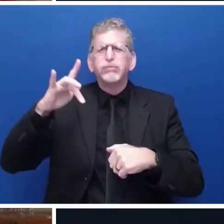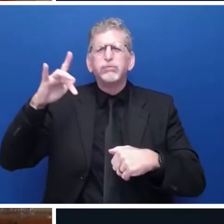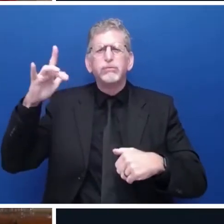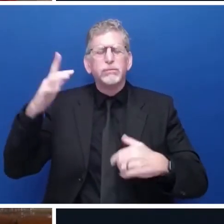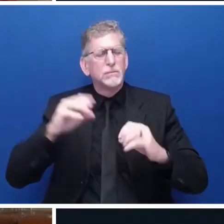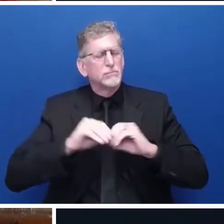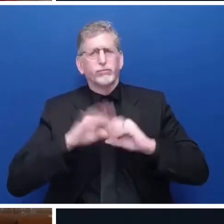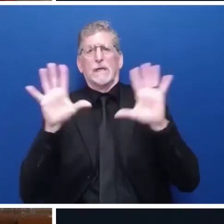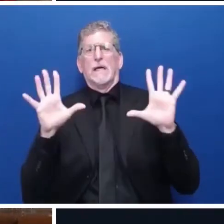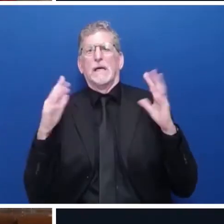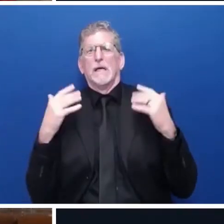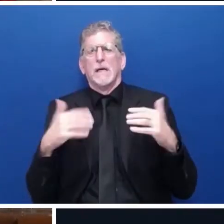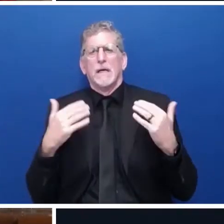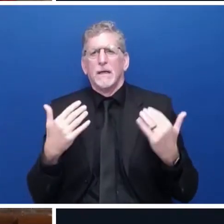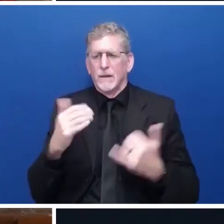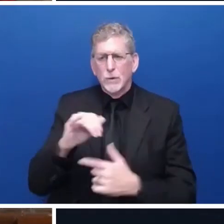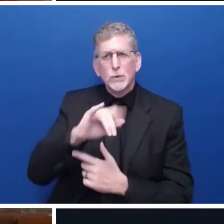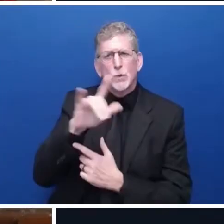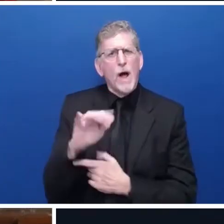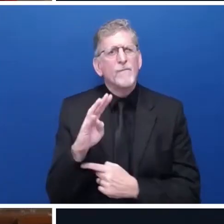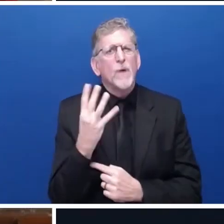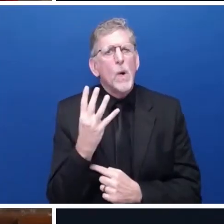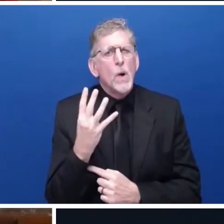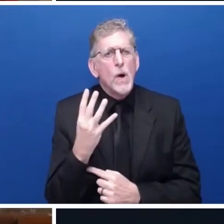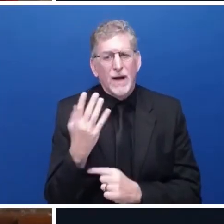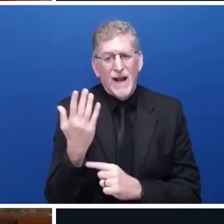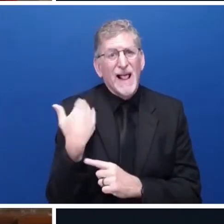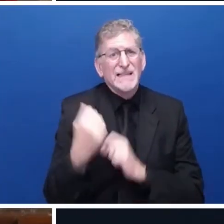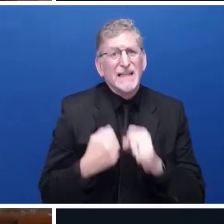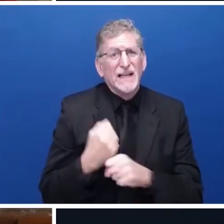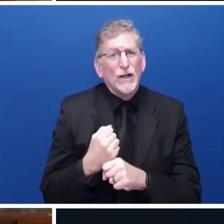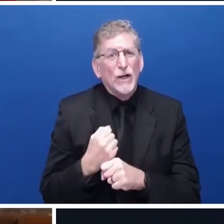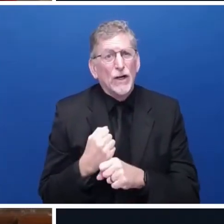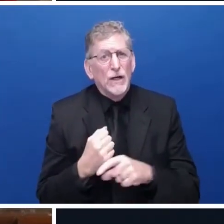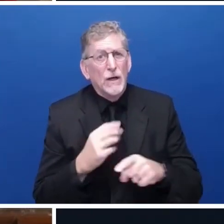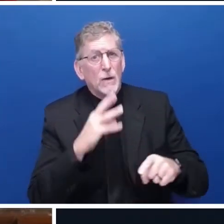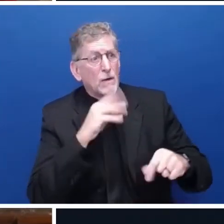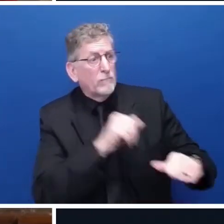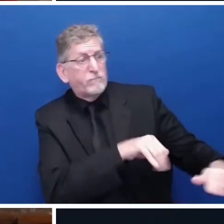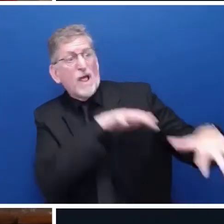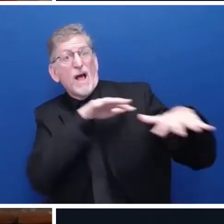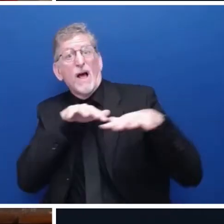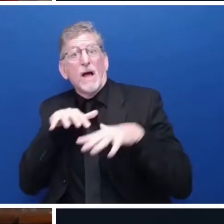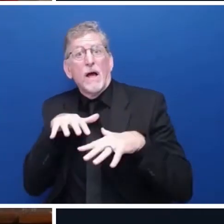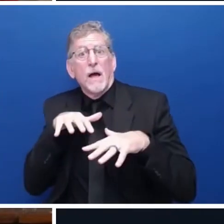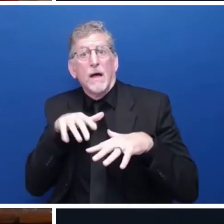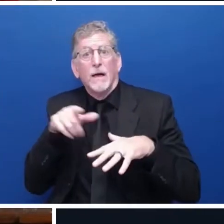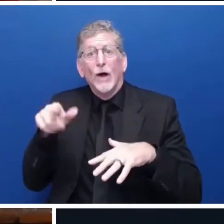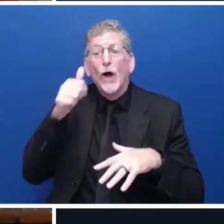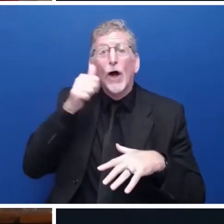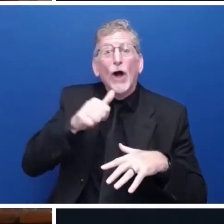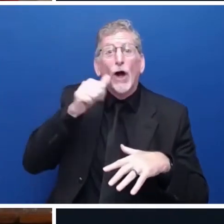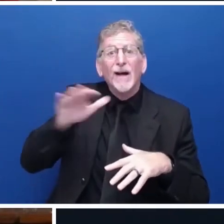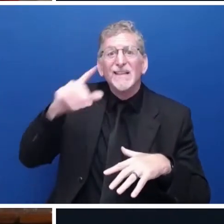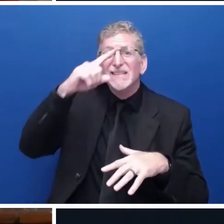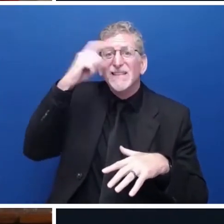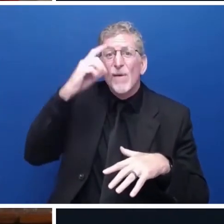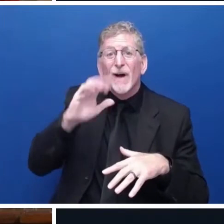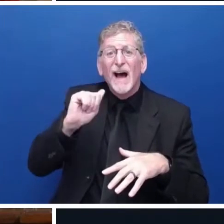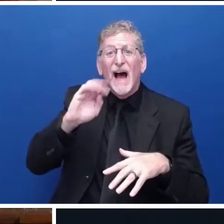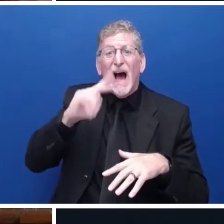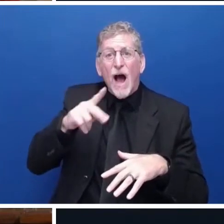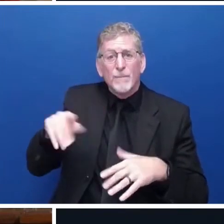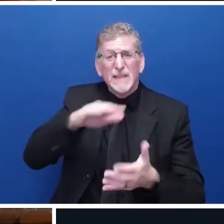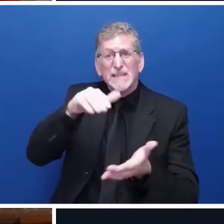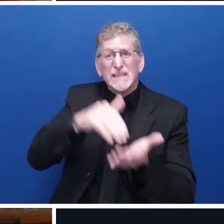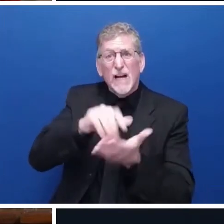of last year when floodwaters tore through a girls' summer camp in Central Texas, one of the worst things I've ever seen. I was